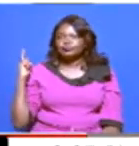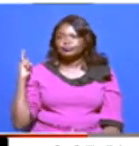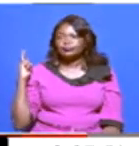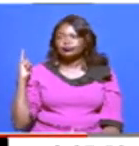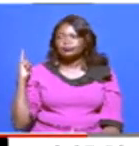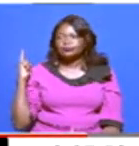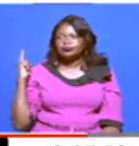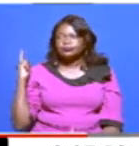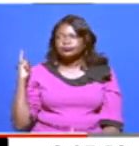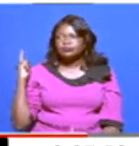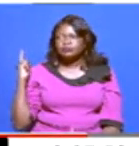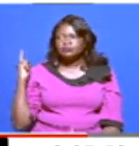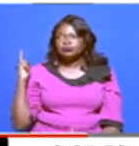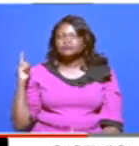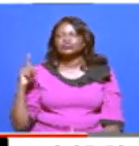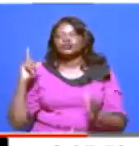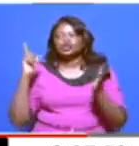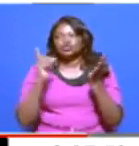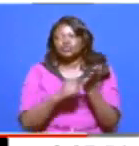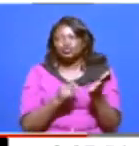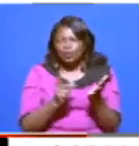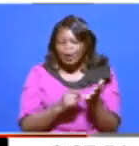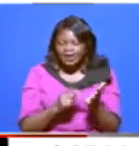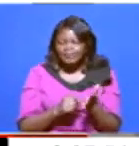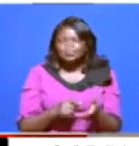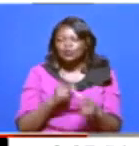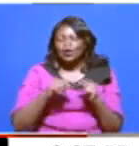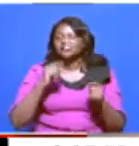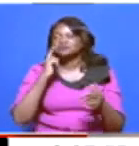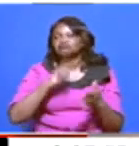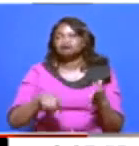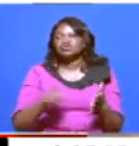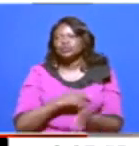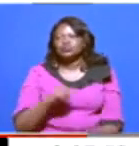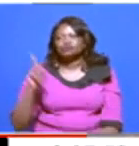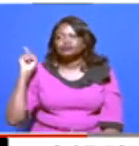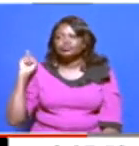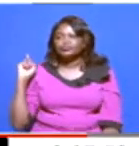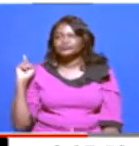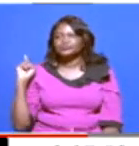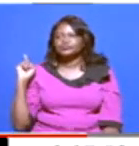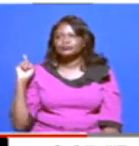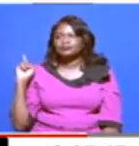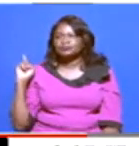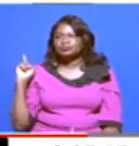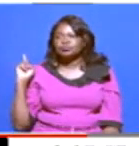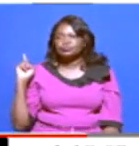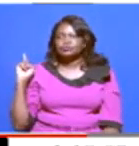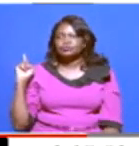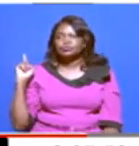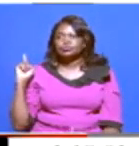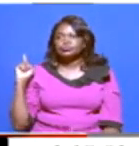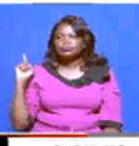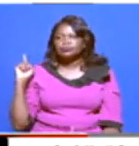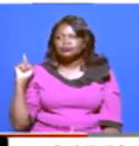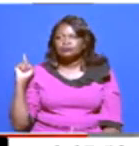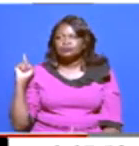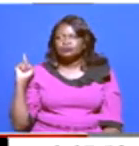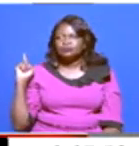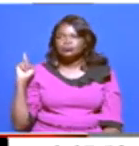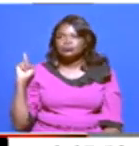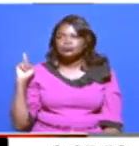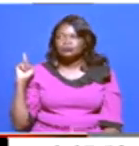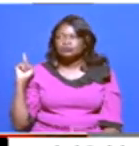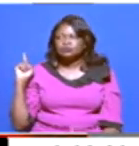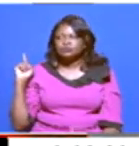kill. Words banned in Swahili include watu wa kurusha mawe, watajua hawajui, madoadoa,